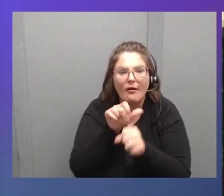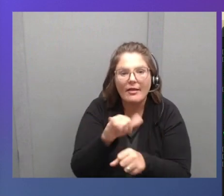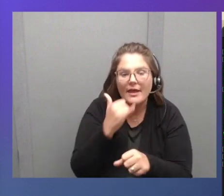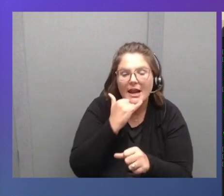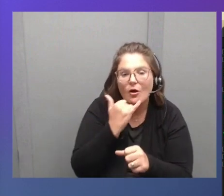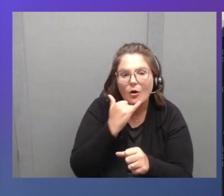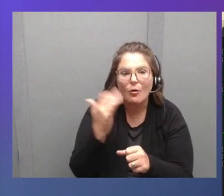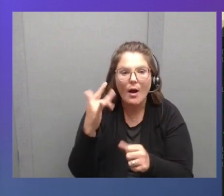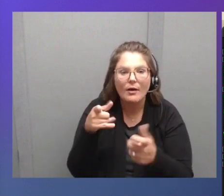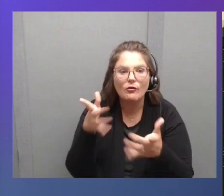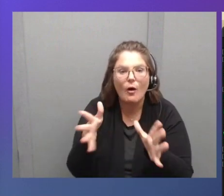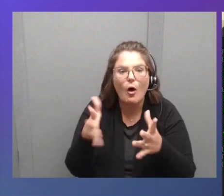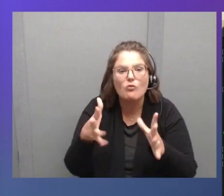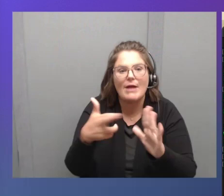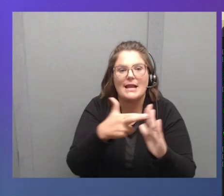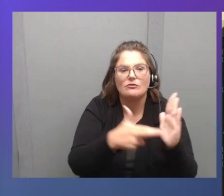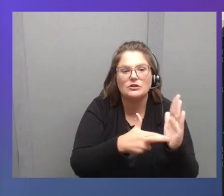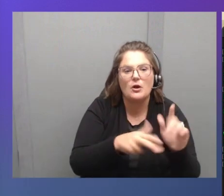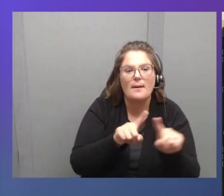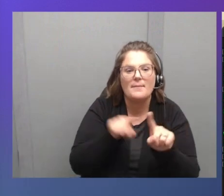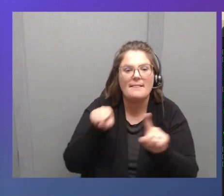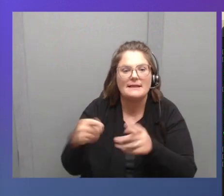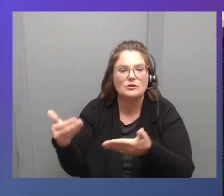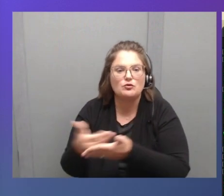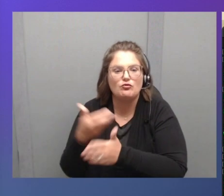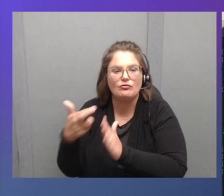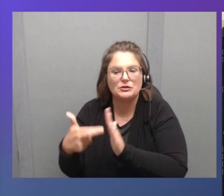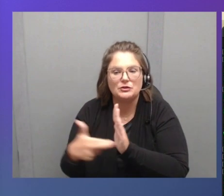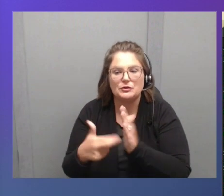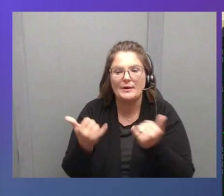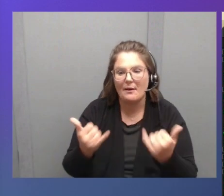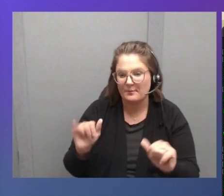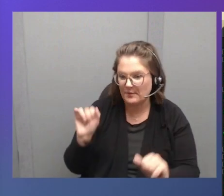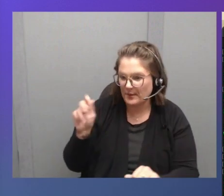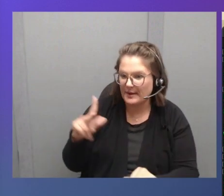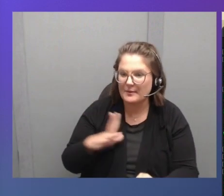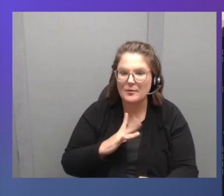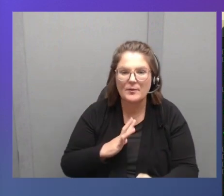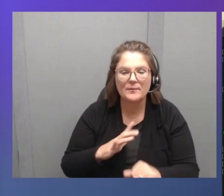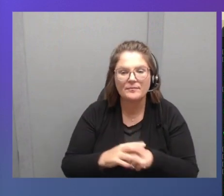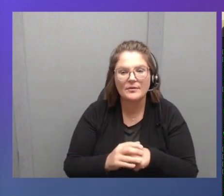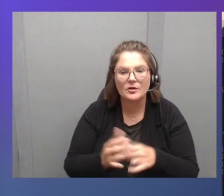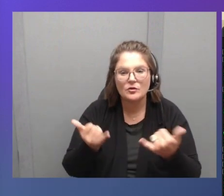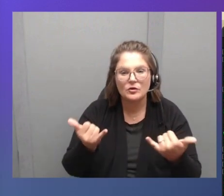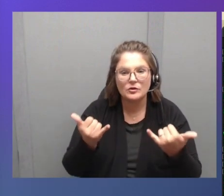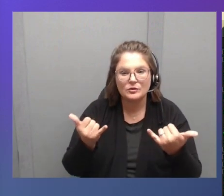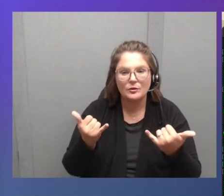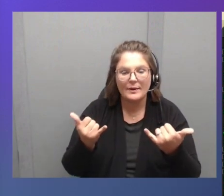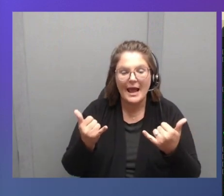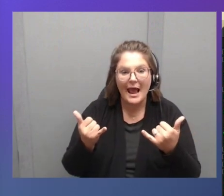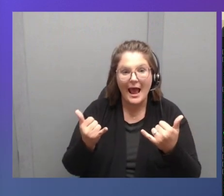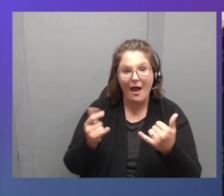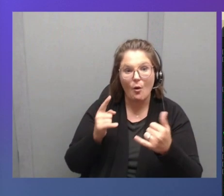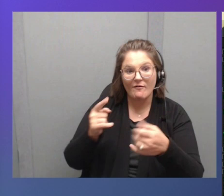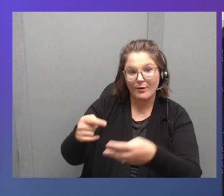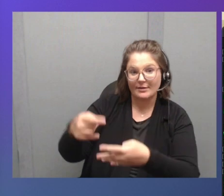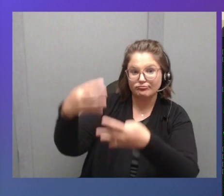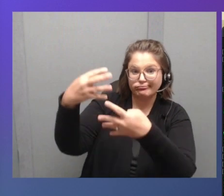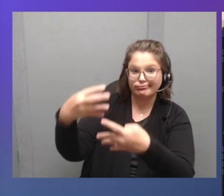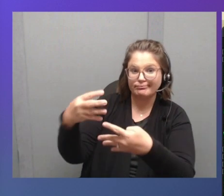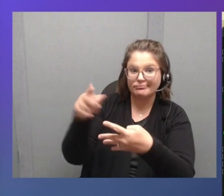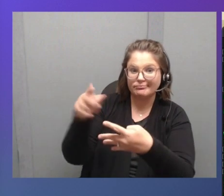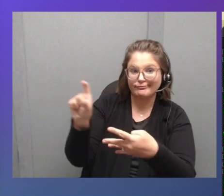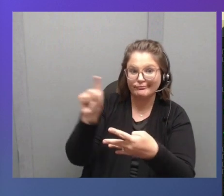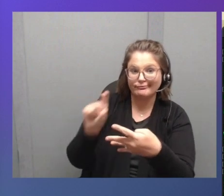already registered, but this is This is a new registration now. okay. Yeah. Cool. So now, if we have a look at the logs, we're going to start to